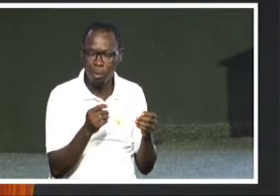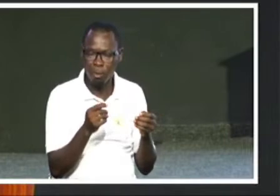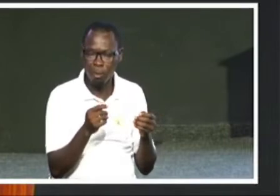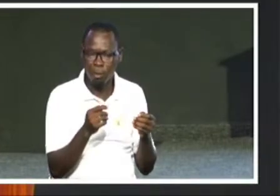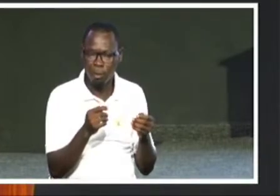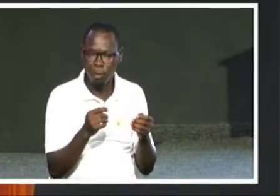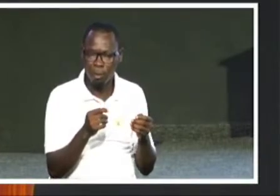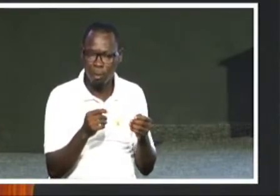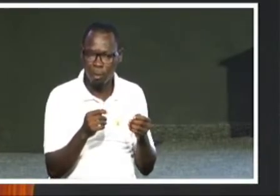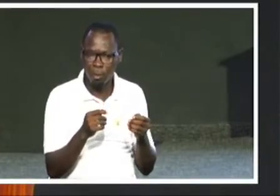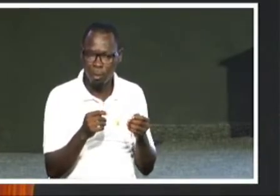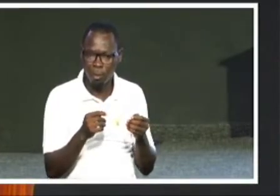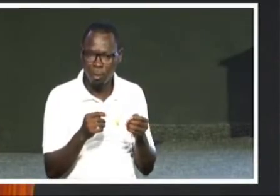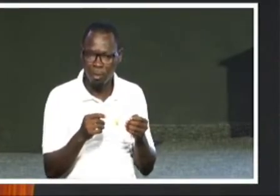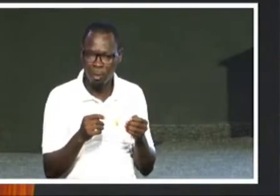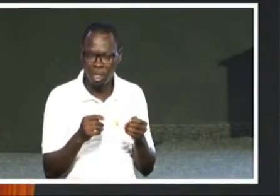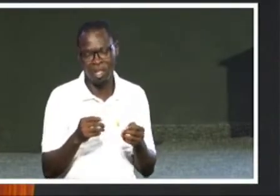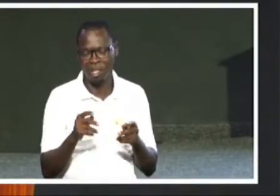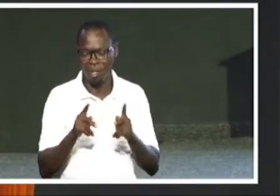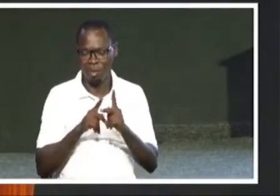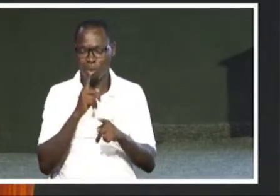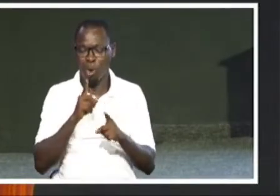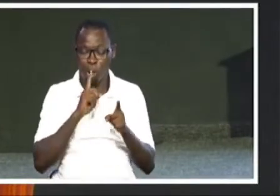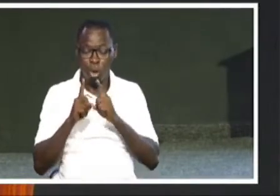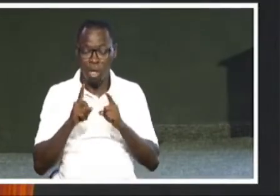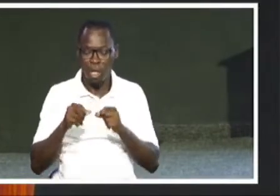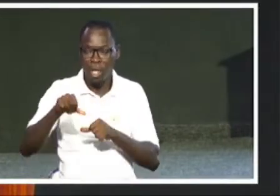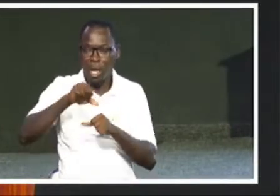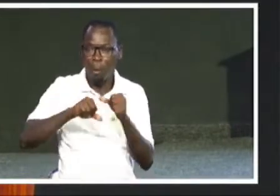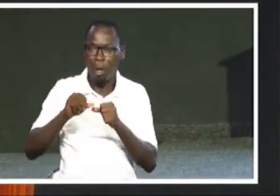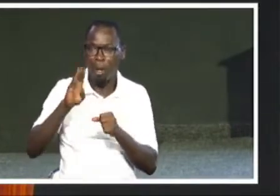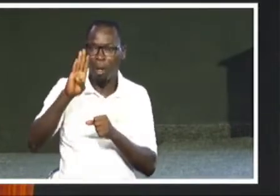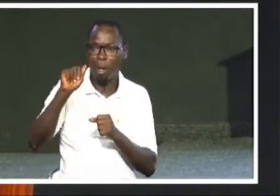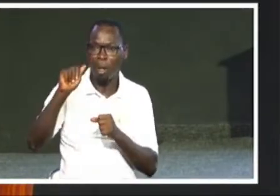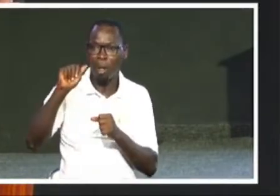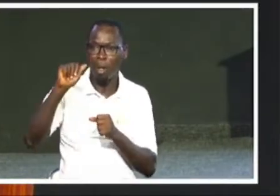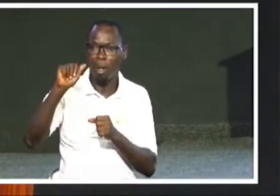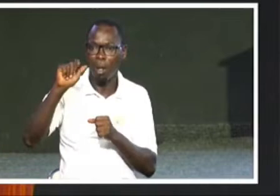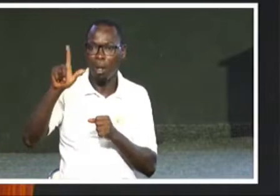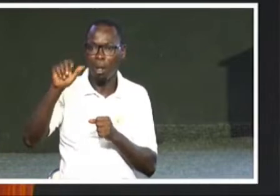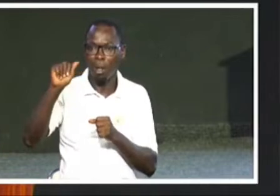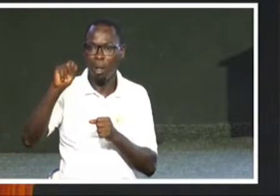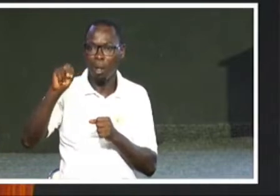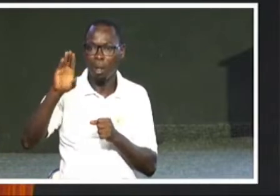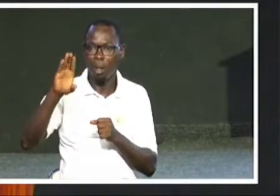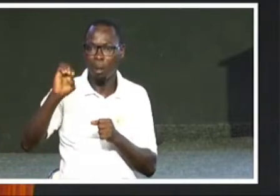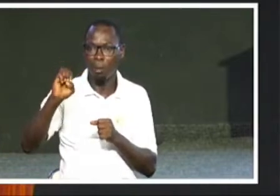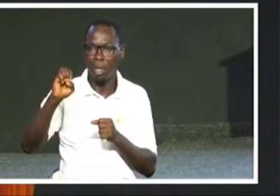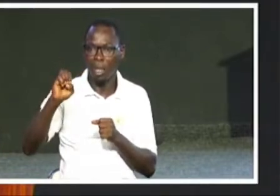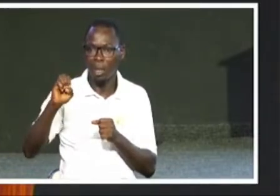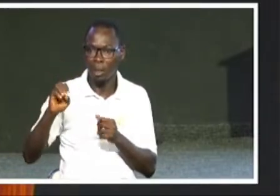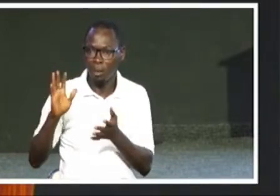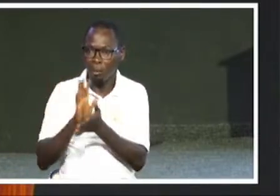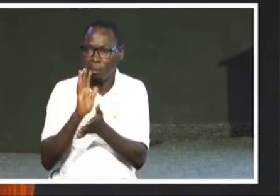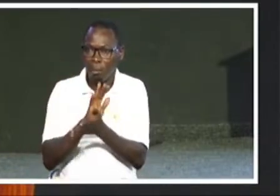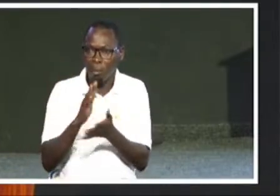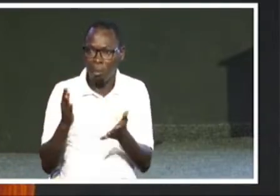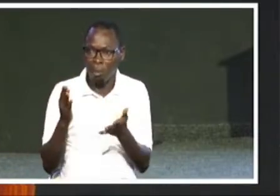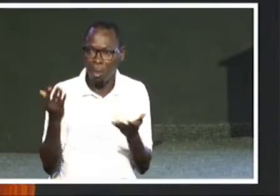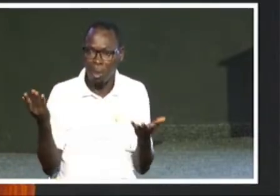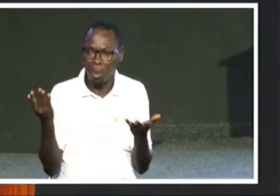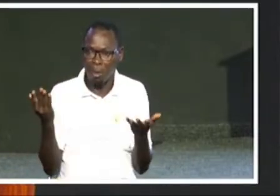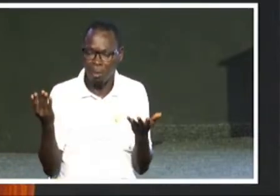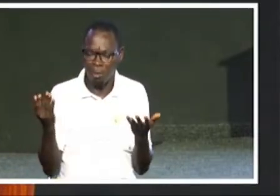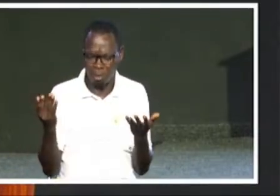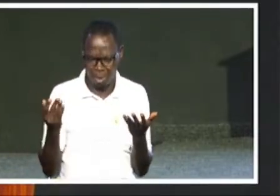talking about balance sheet and they say, oh, BS, and you are thinking they are saying something completely different when all they are saying is